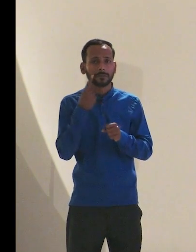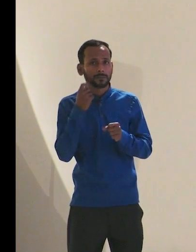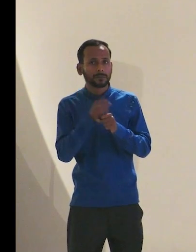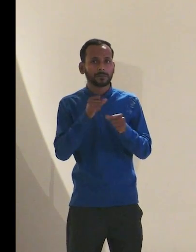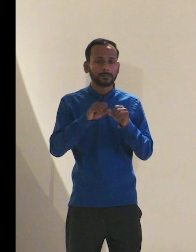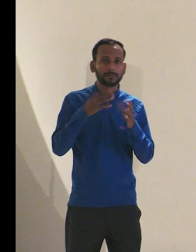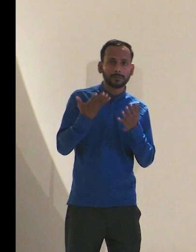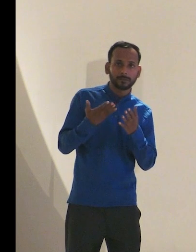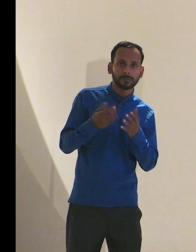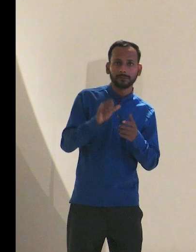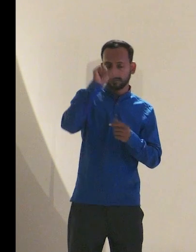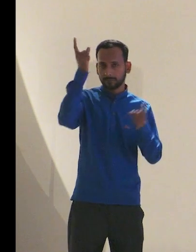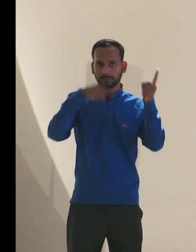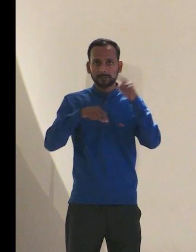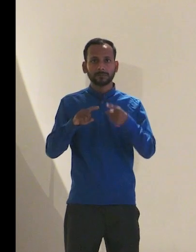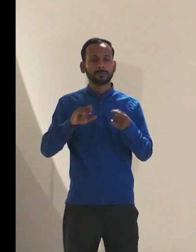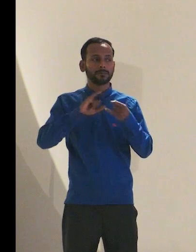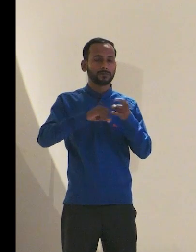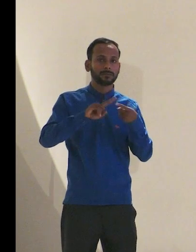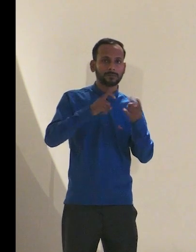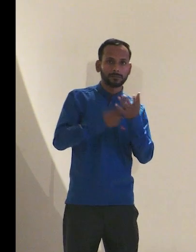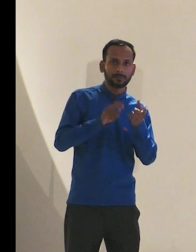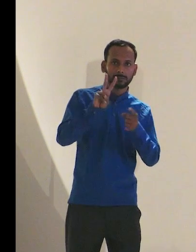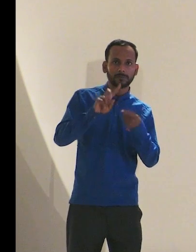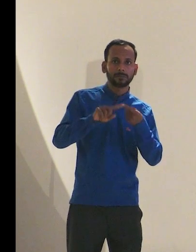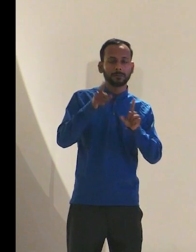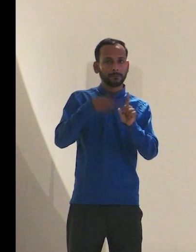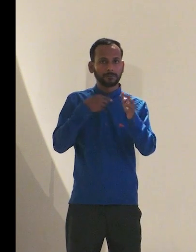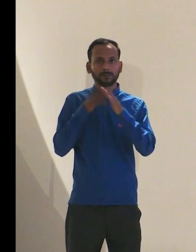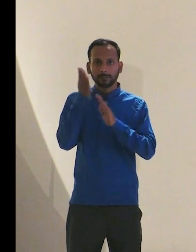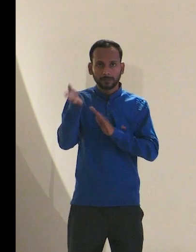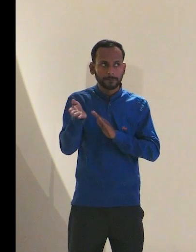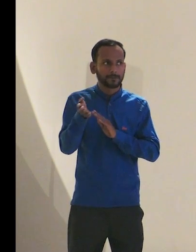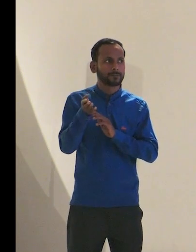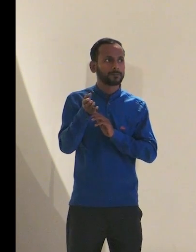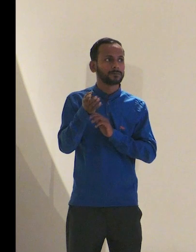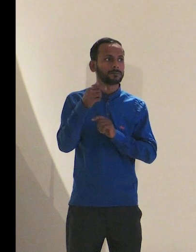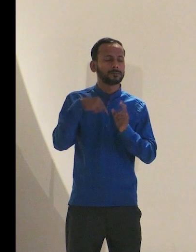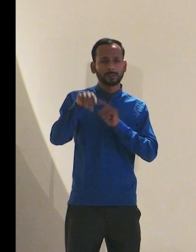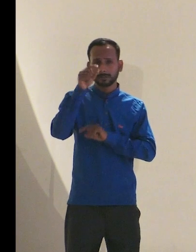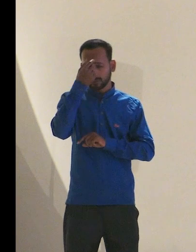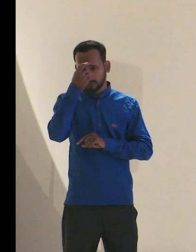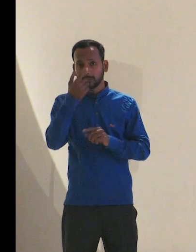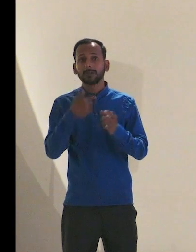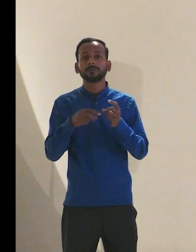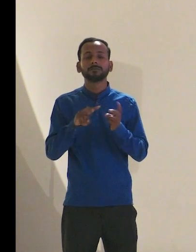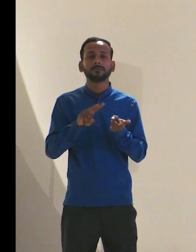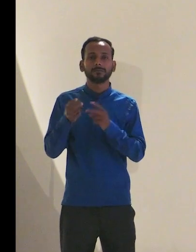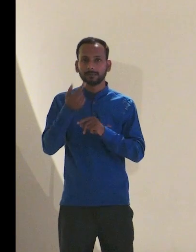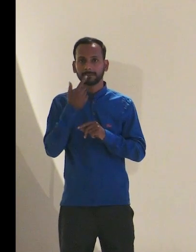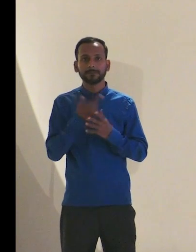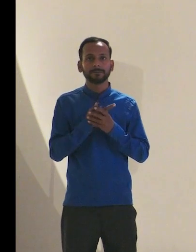India about removing these statues and placing them in the garden. And now the problem turned out to be that all of